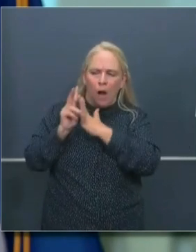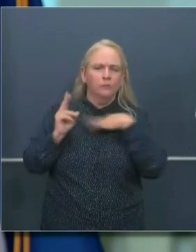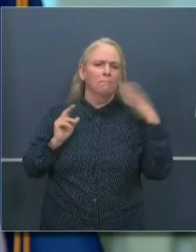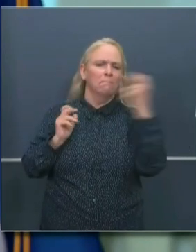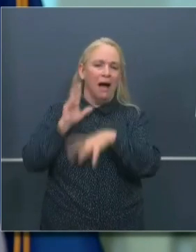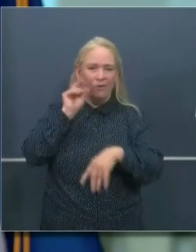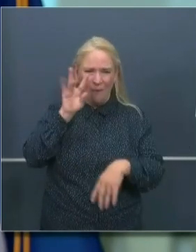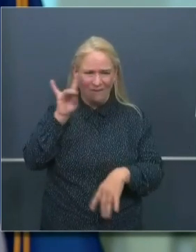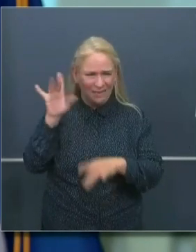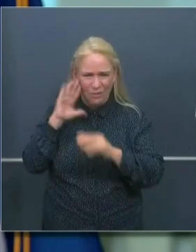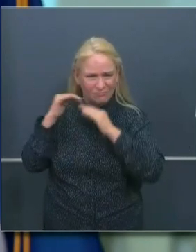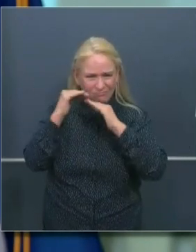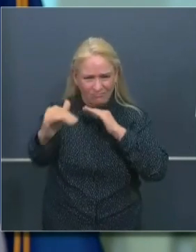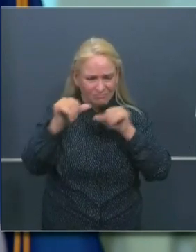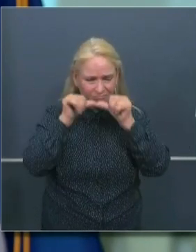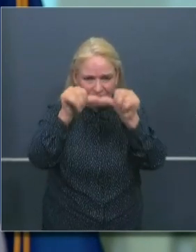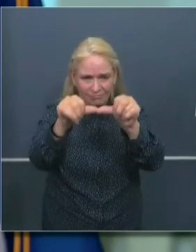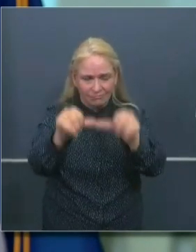Ashley Zavala, Crown 4.